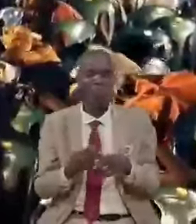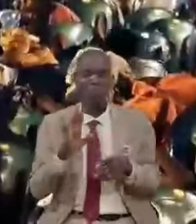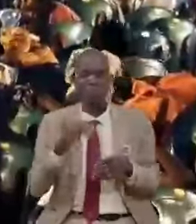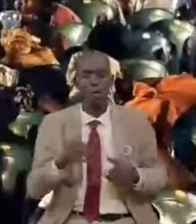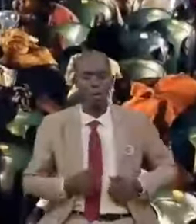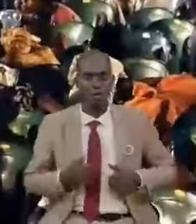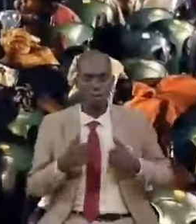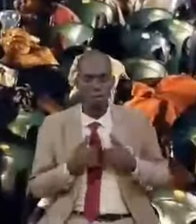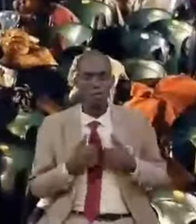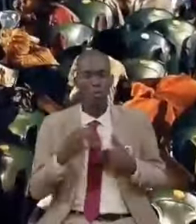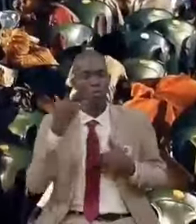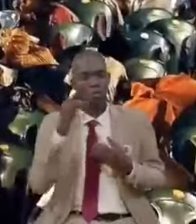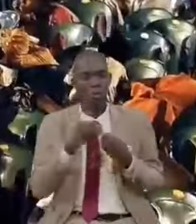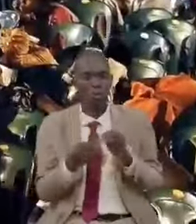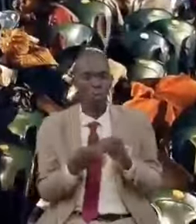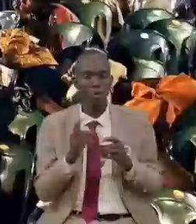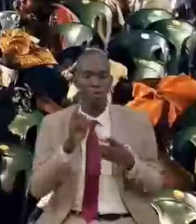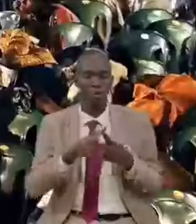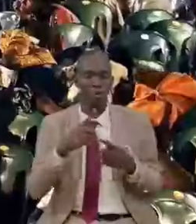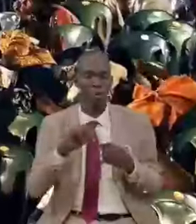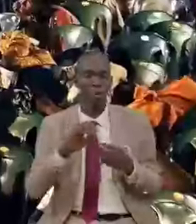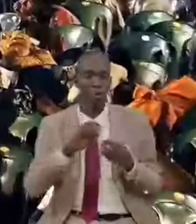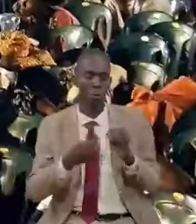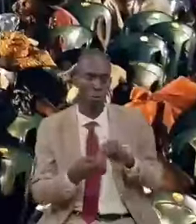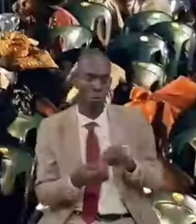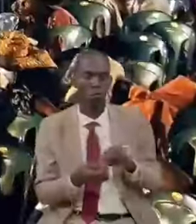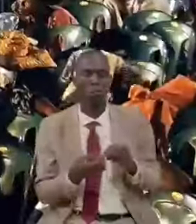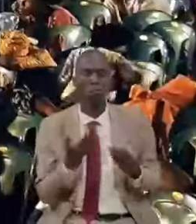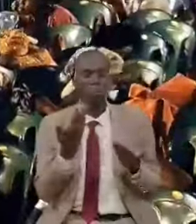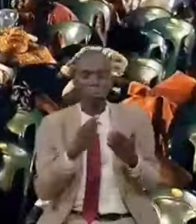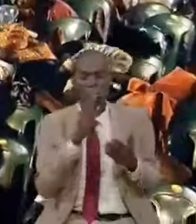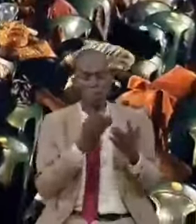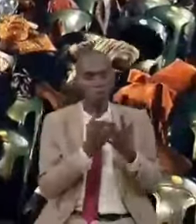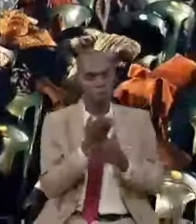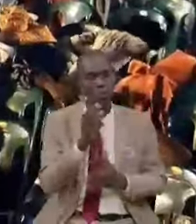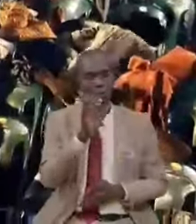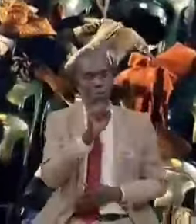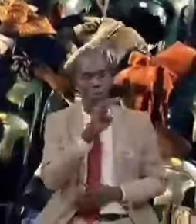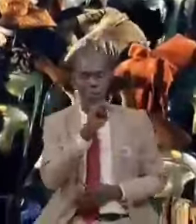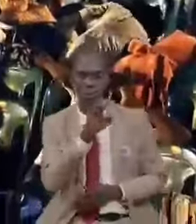or through SMS or WhatsApp. The phone number is